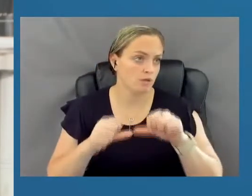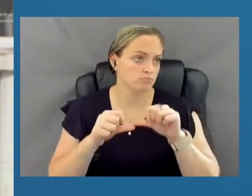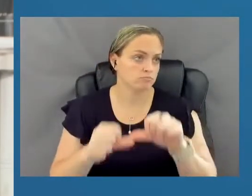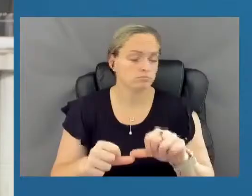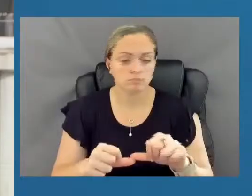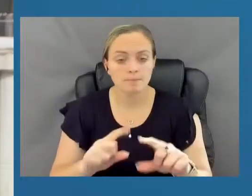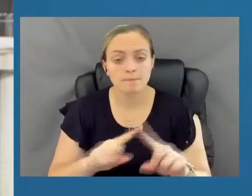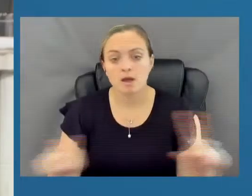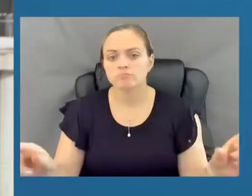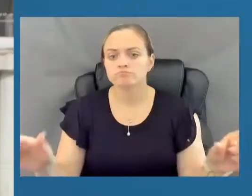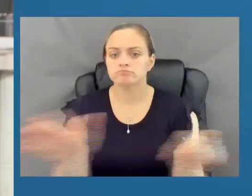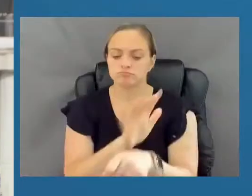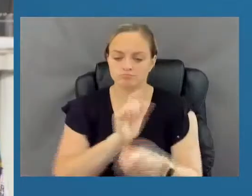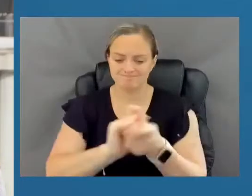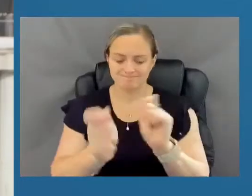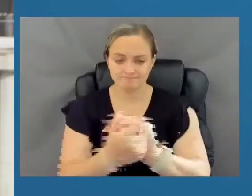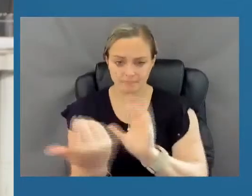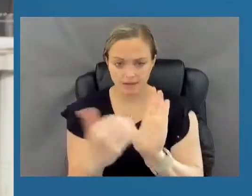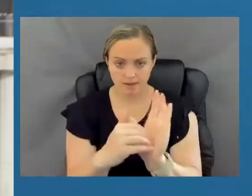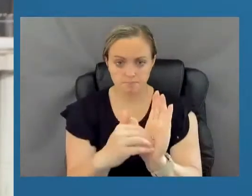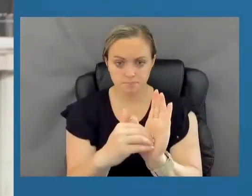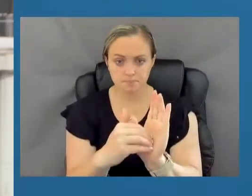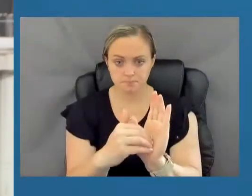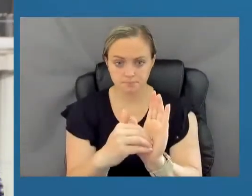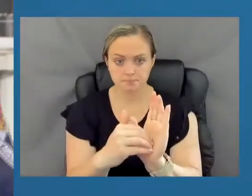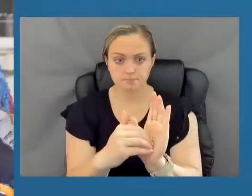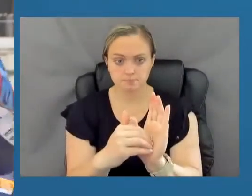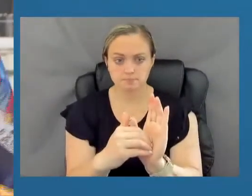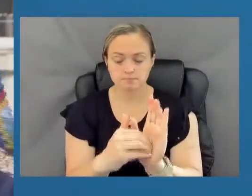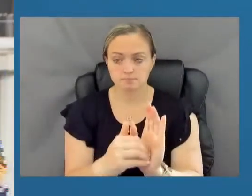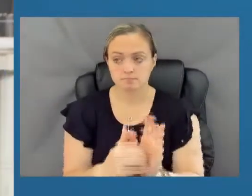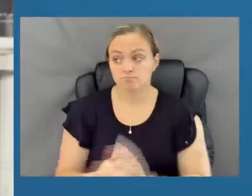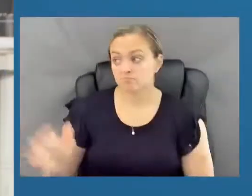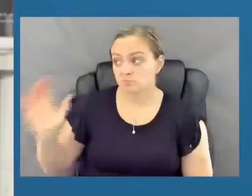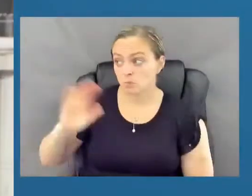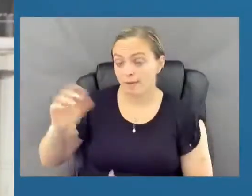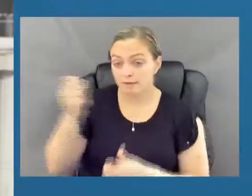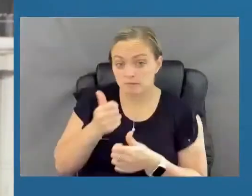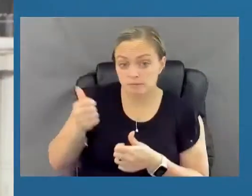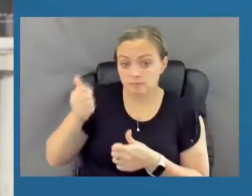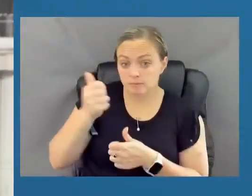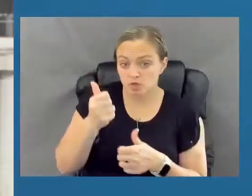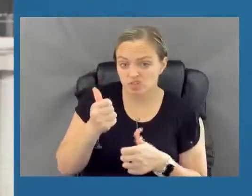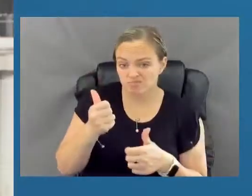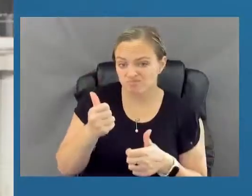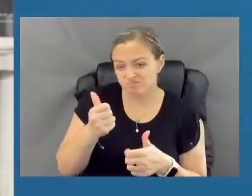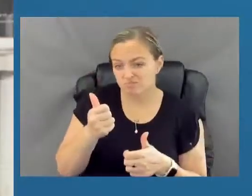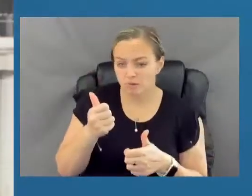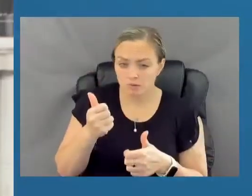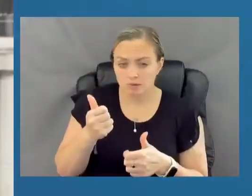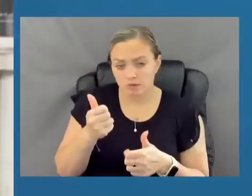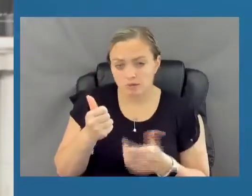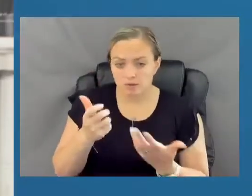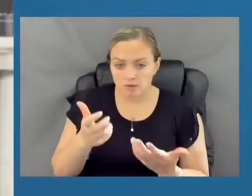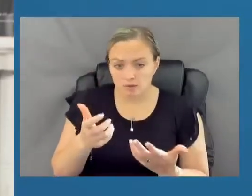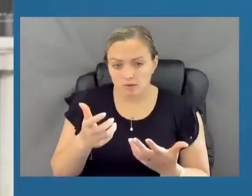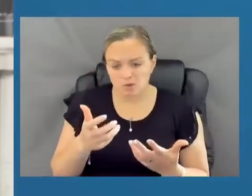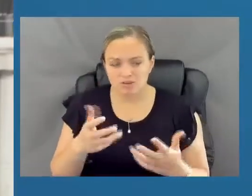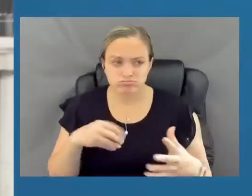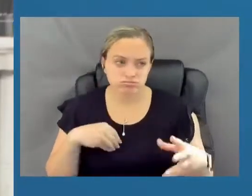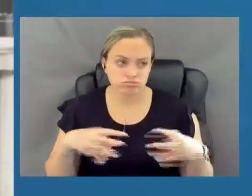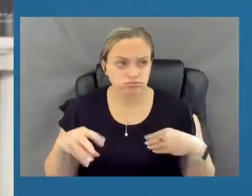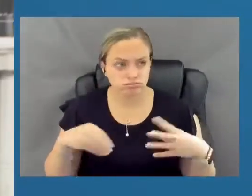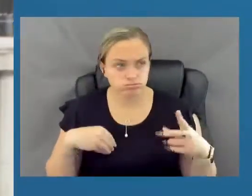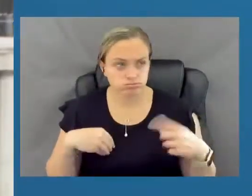whole new chapter is being written. While past administrations have tried to soften the blow of upstate's economic decline,